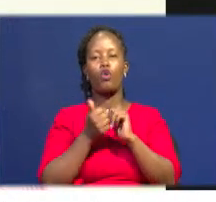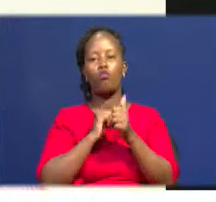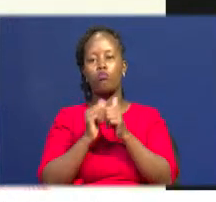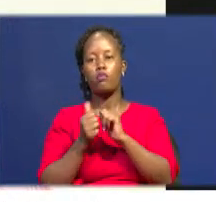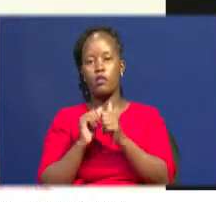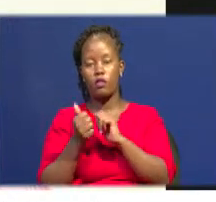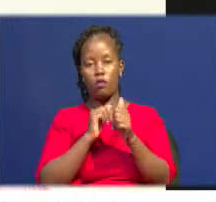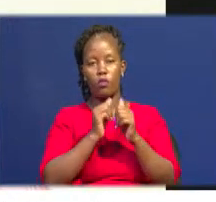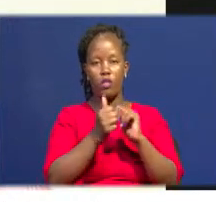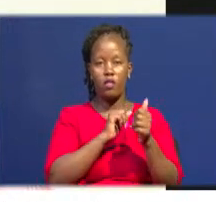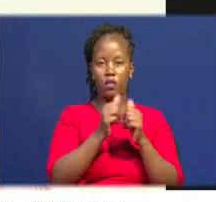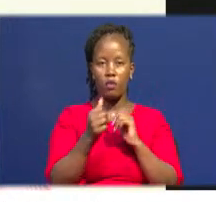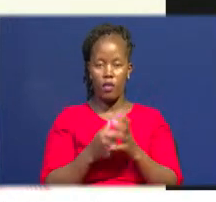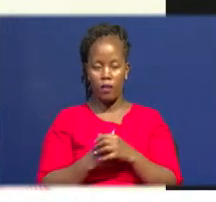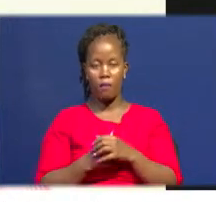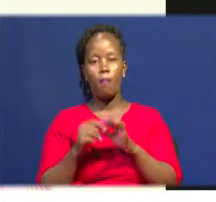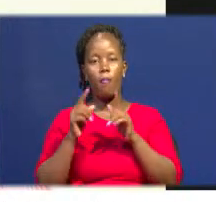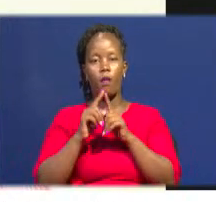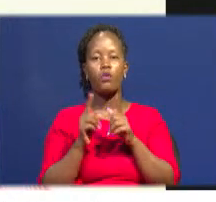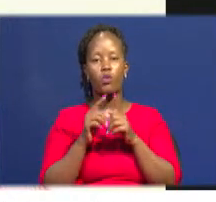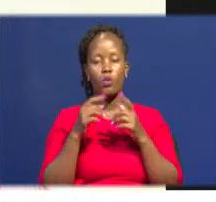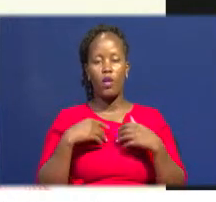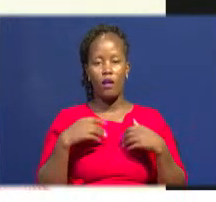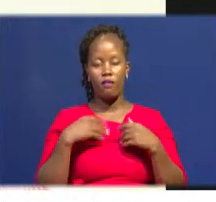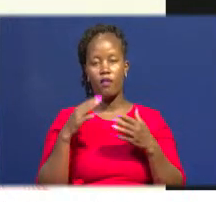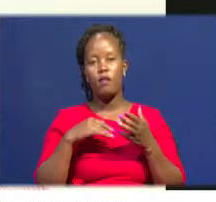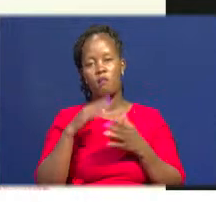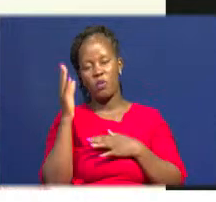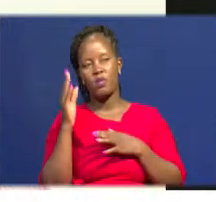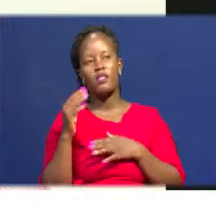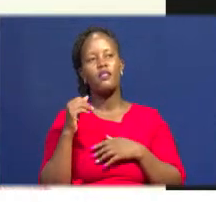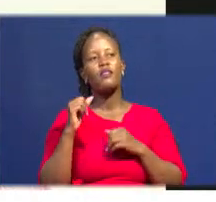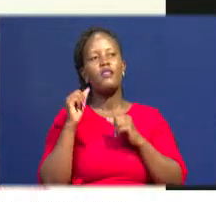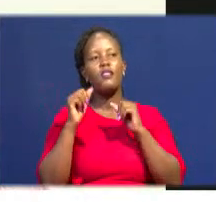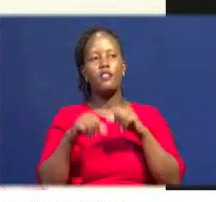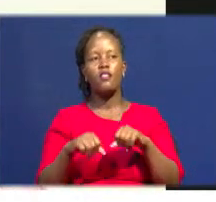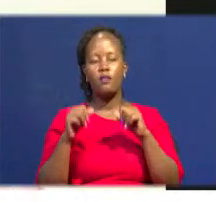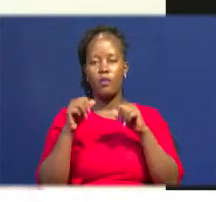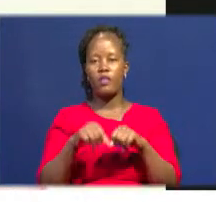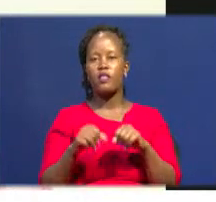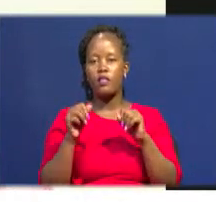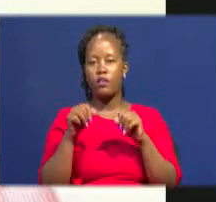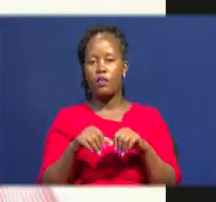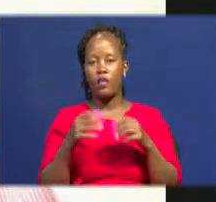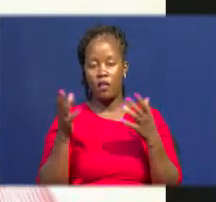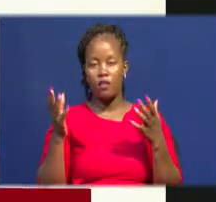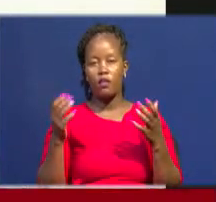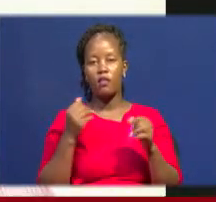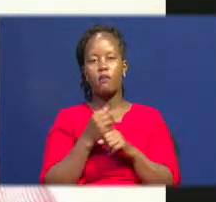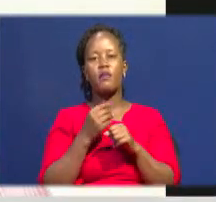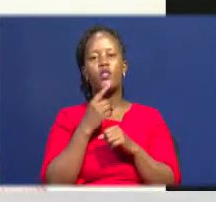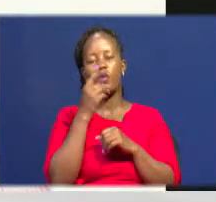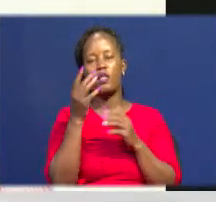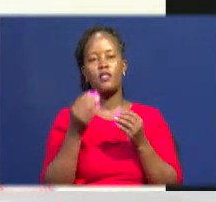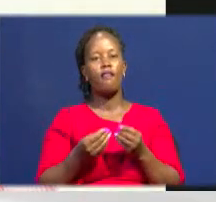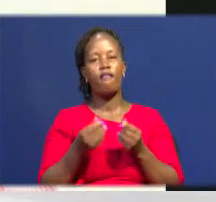our athletes in an app so that it is possible to fight that